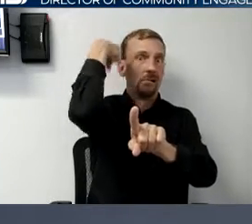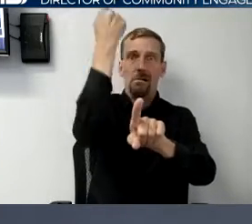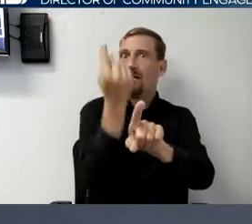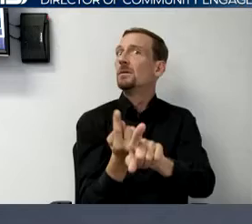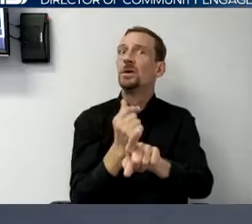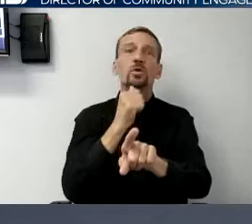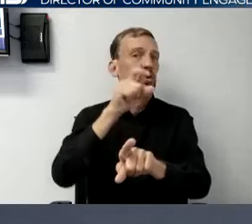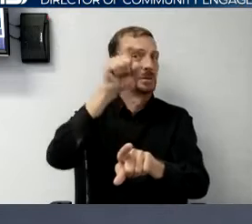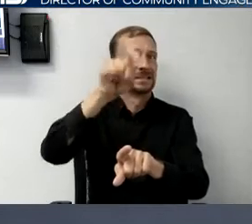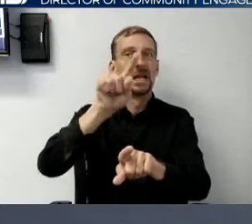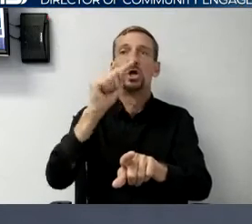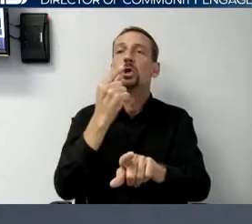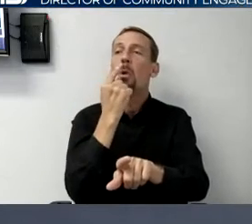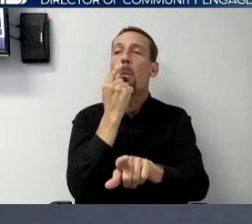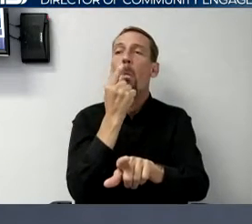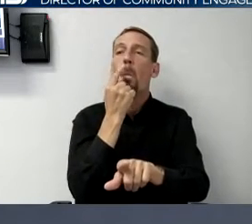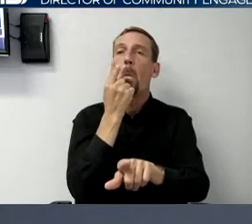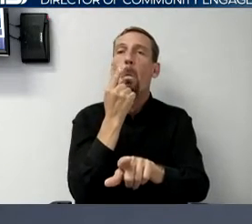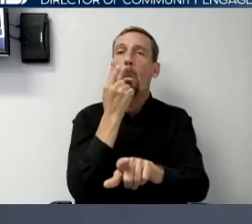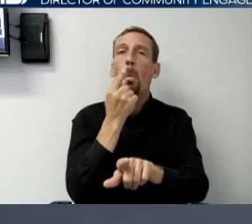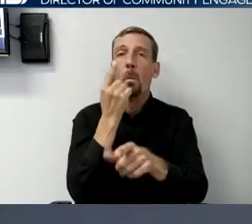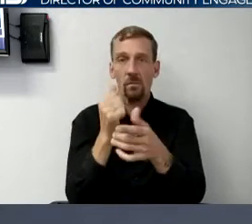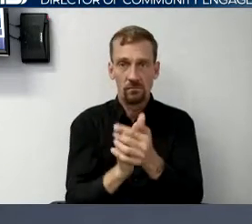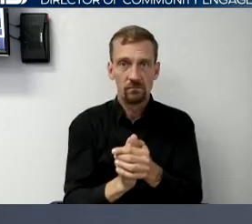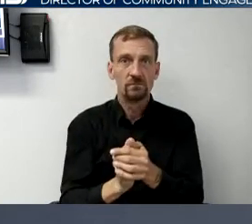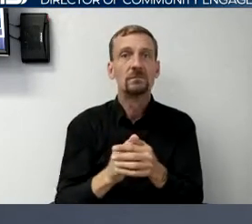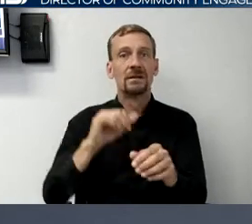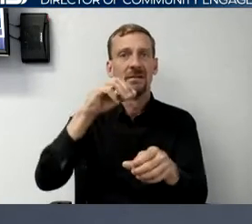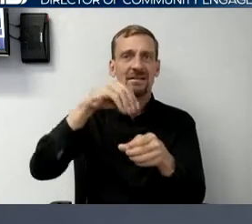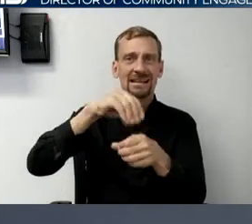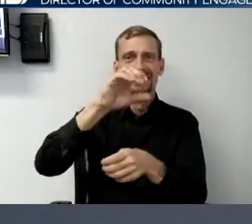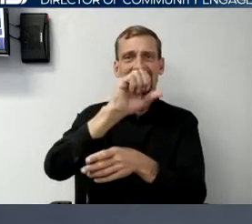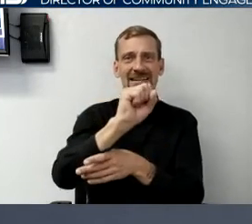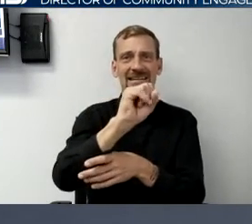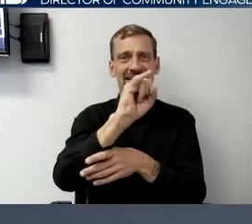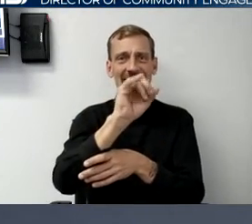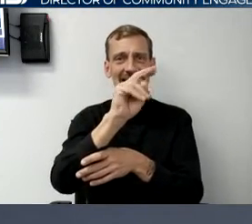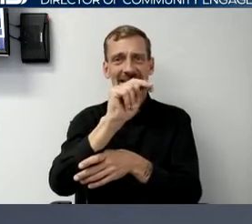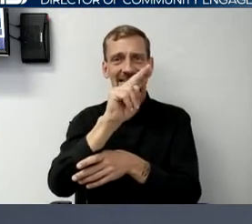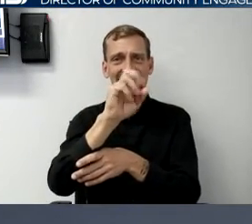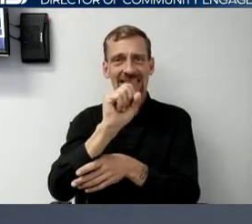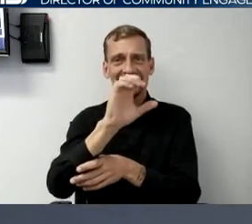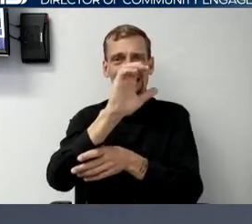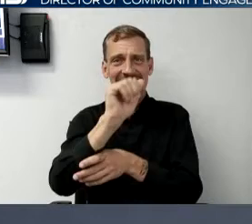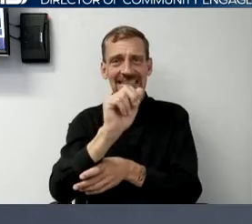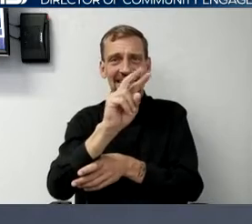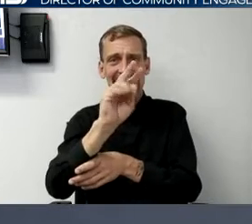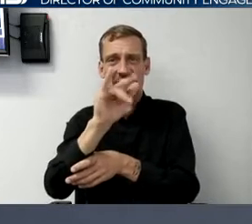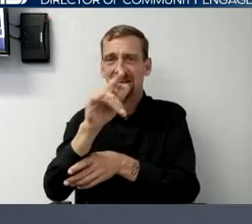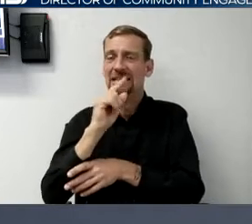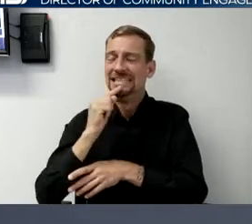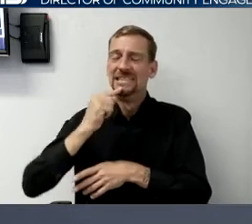into the sinus cavity, which is a very uncomfortable swab. Yeah.